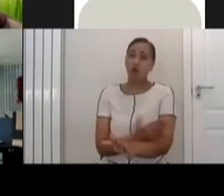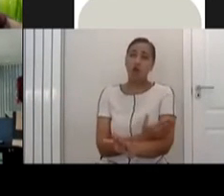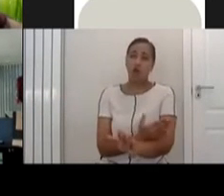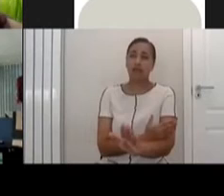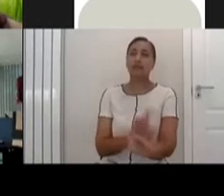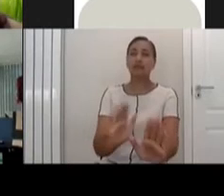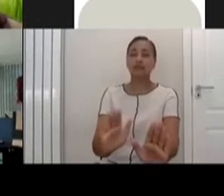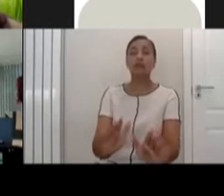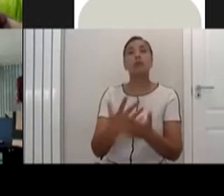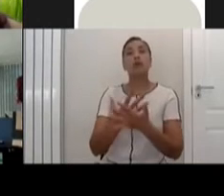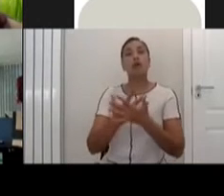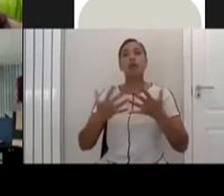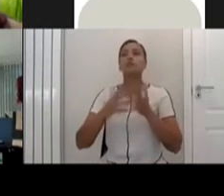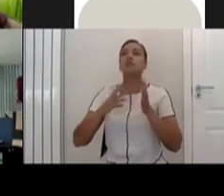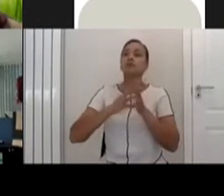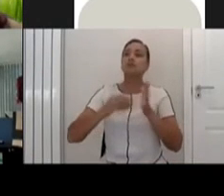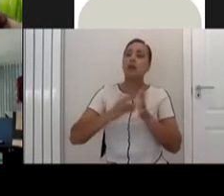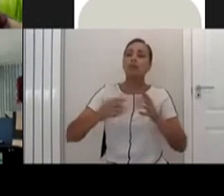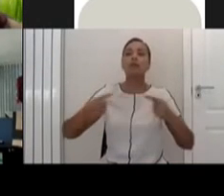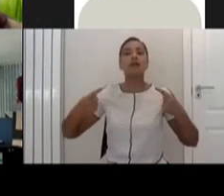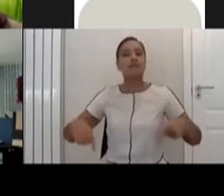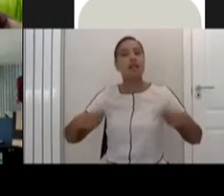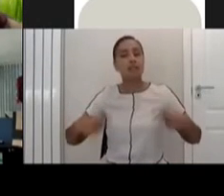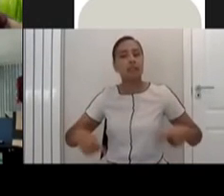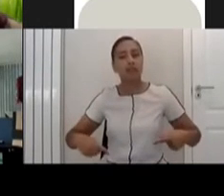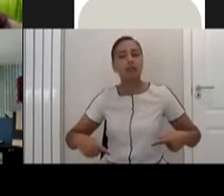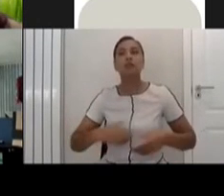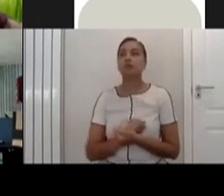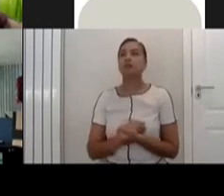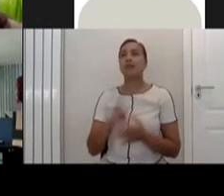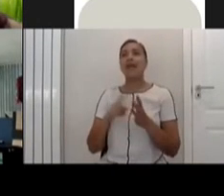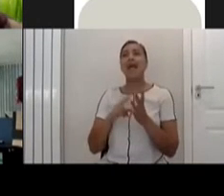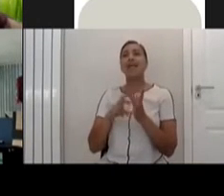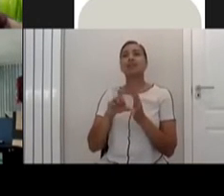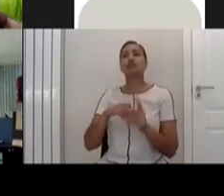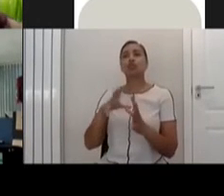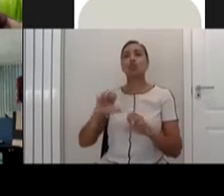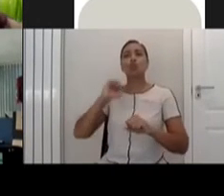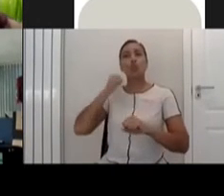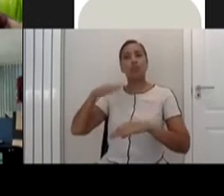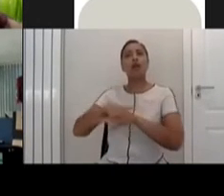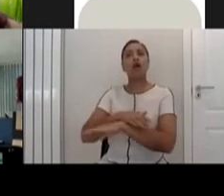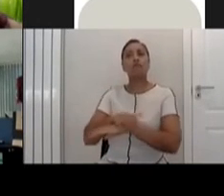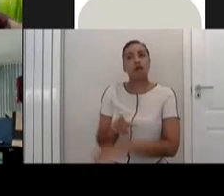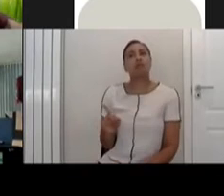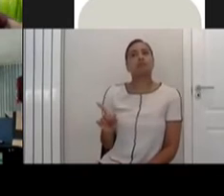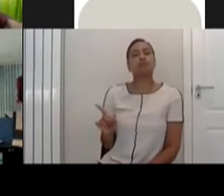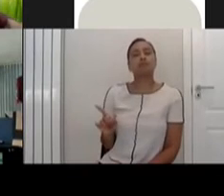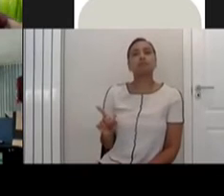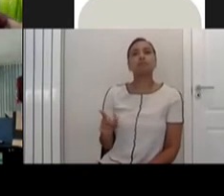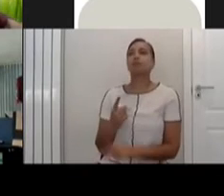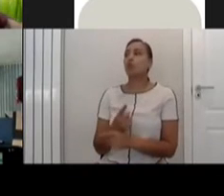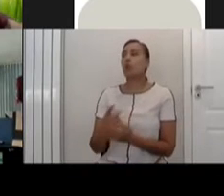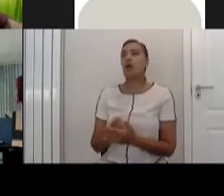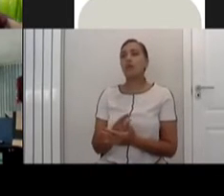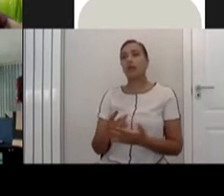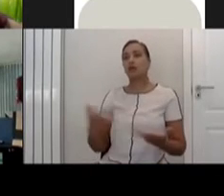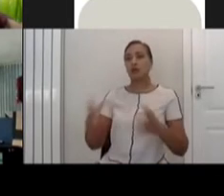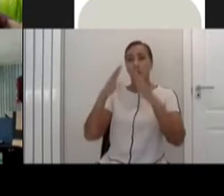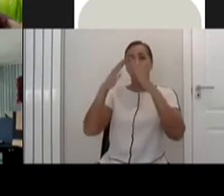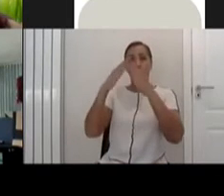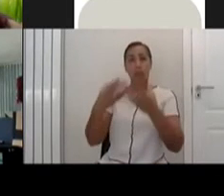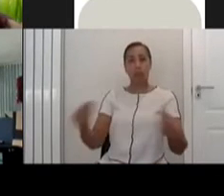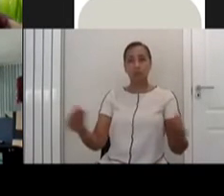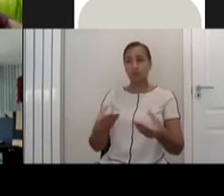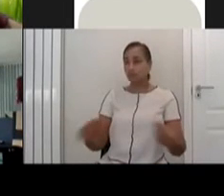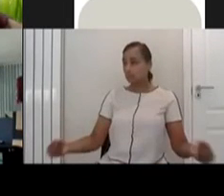we've got lots of examples, and Andrew's going to tell you a bit about what we've been doing around sort of rough sleeping and homelessness.